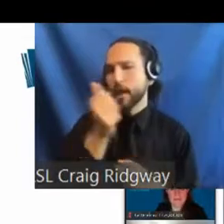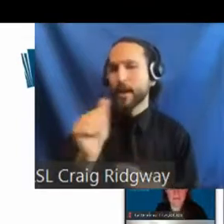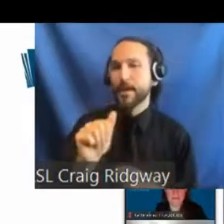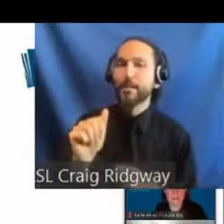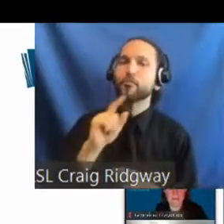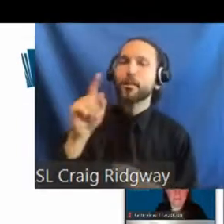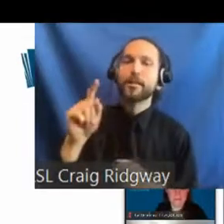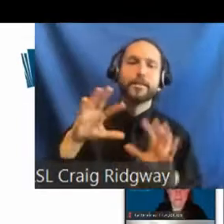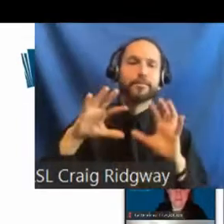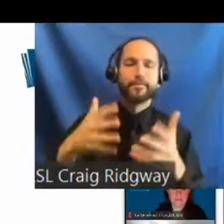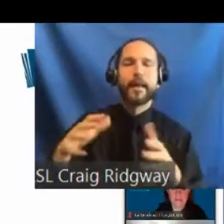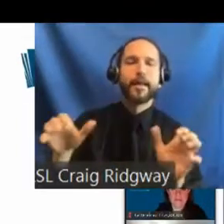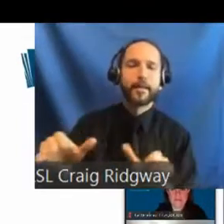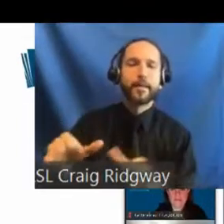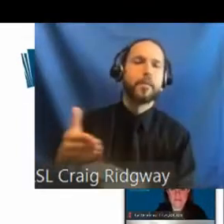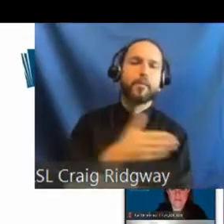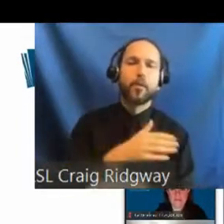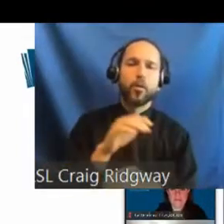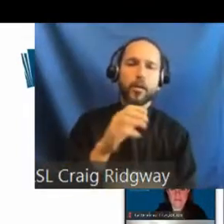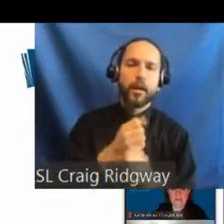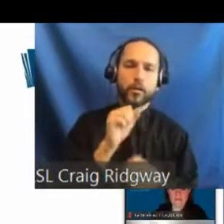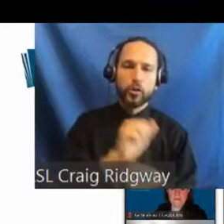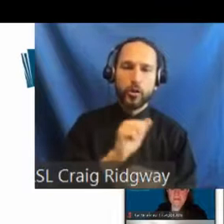activities prior to getting a job.